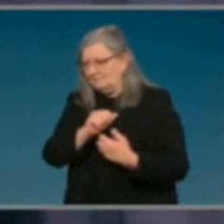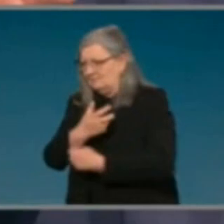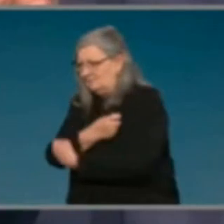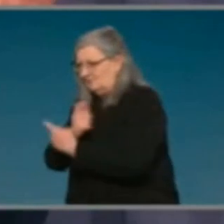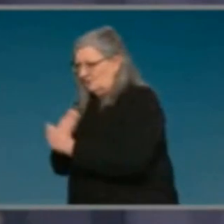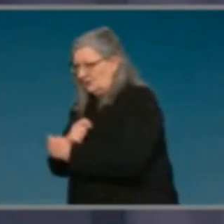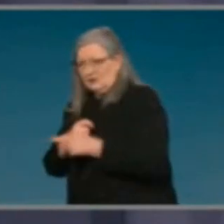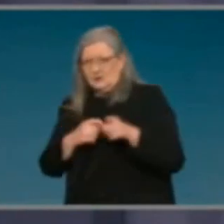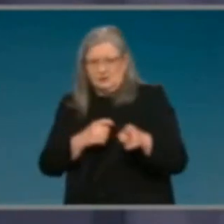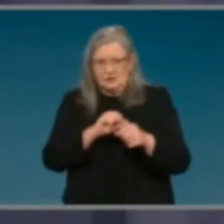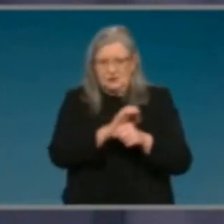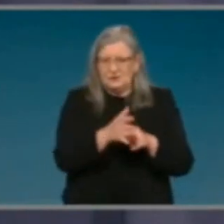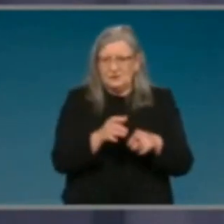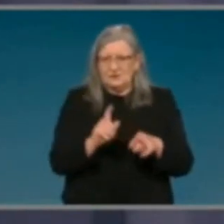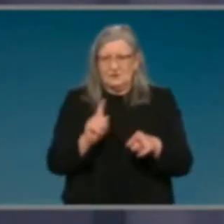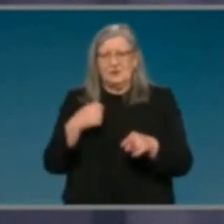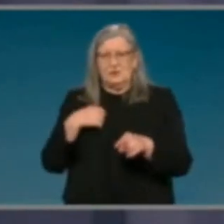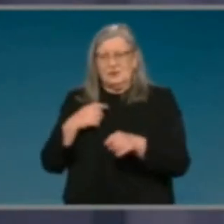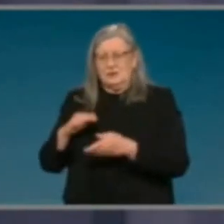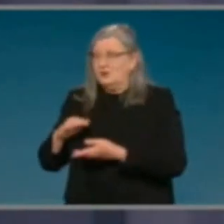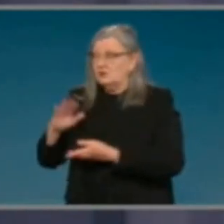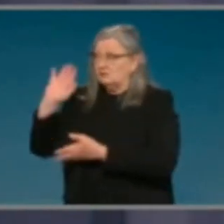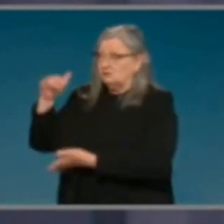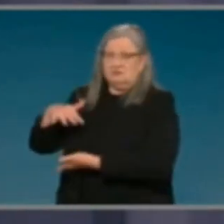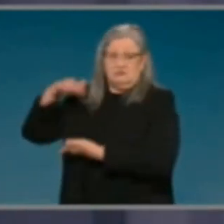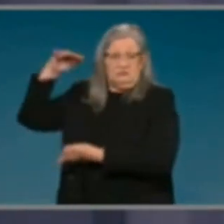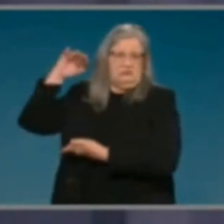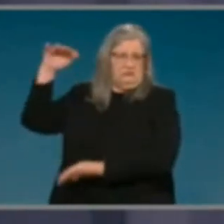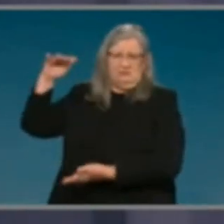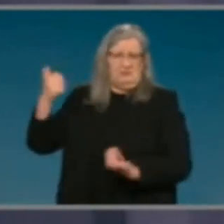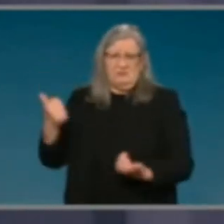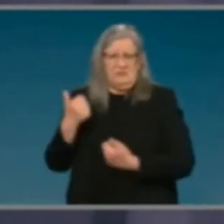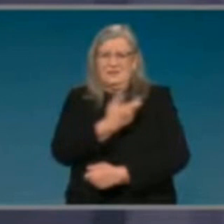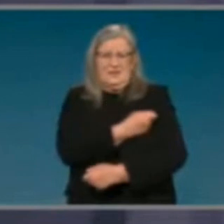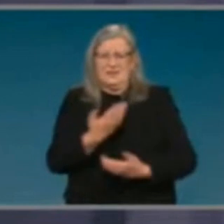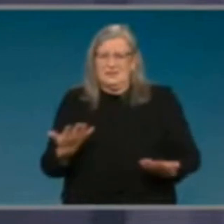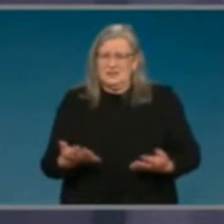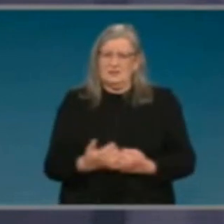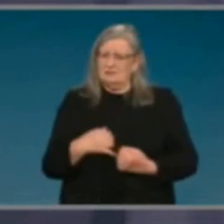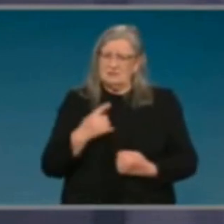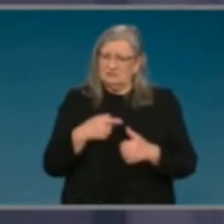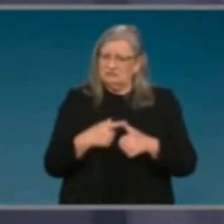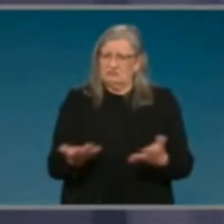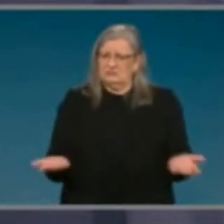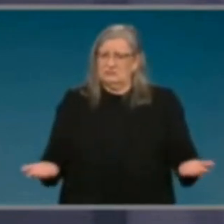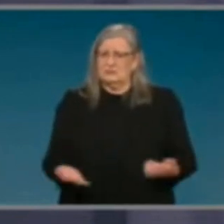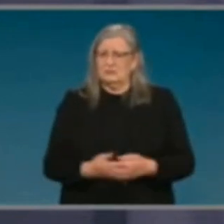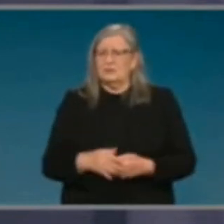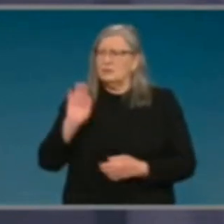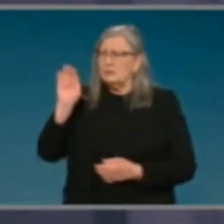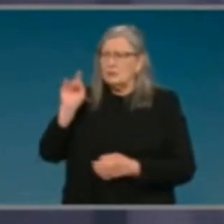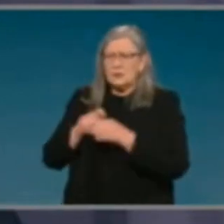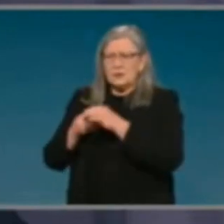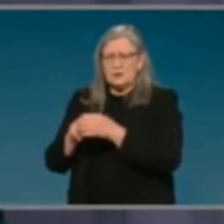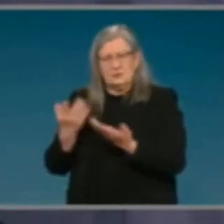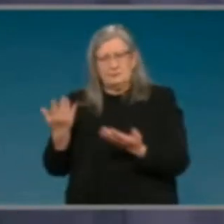remain constant. Minister Hunt, there are lots of Australians overseas right now who are contemplating coming home for Christmas. They're probably watching with concern what's happening around the